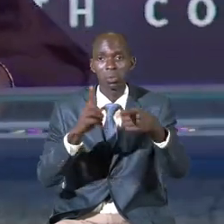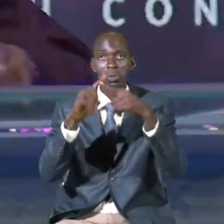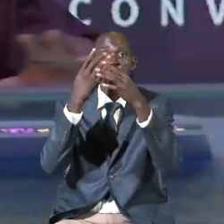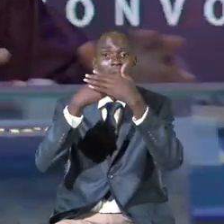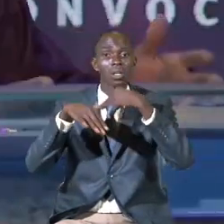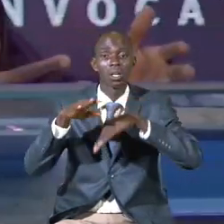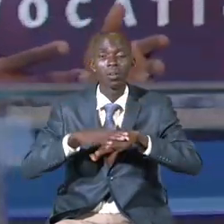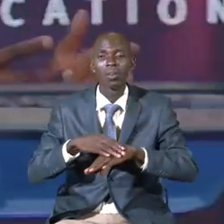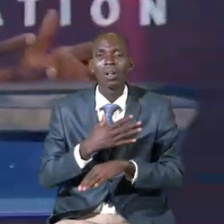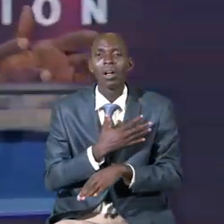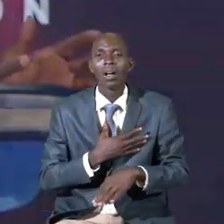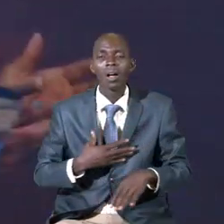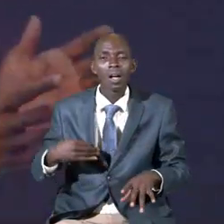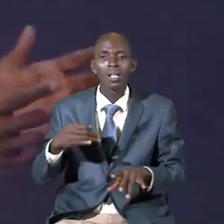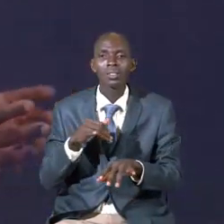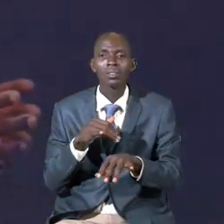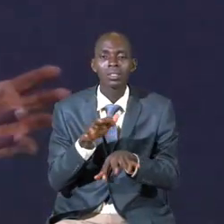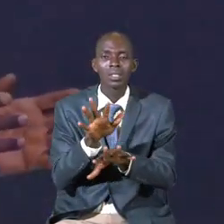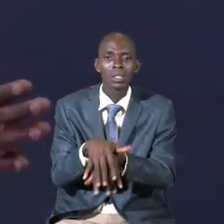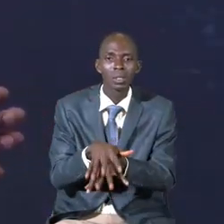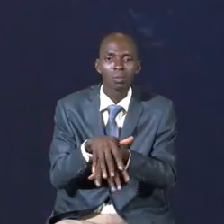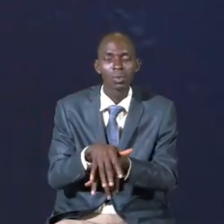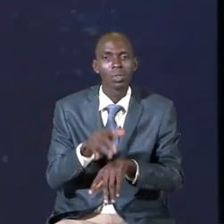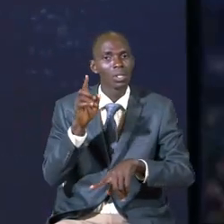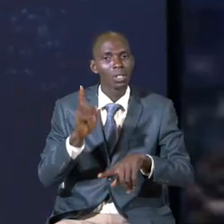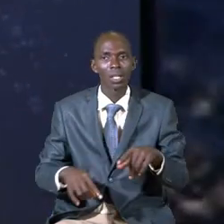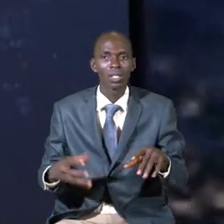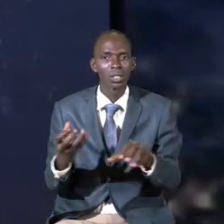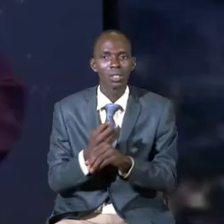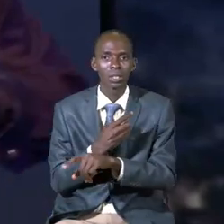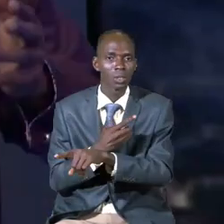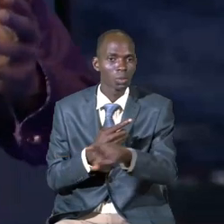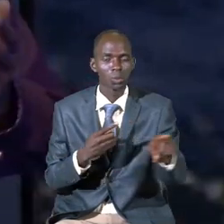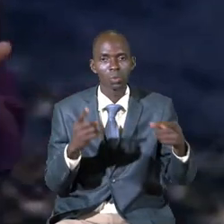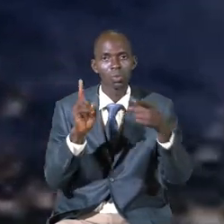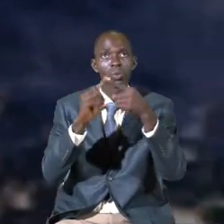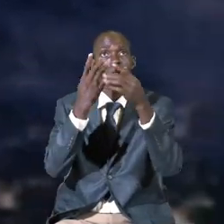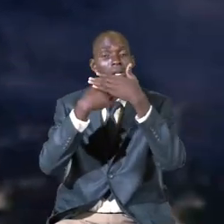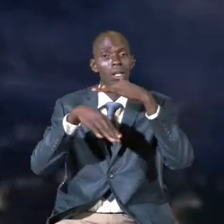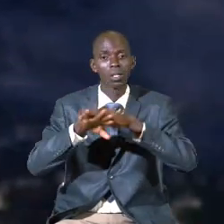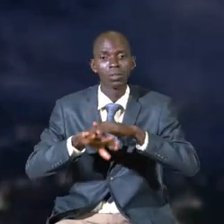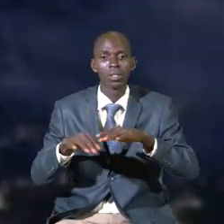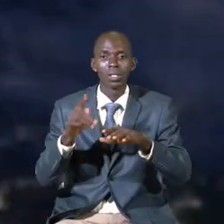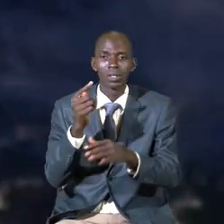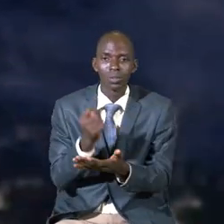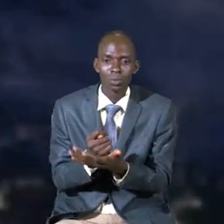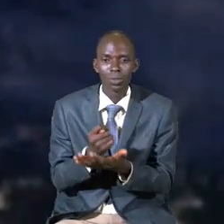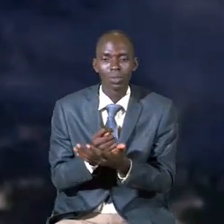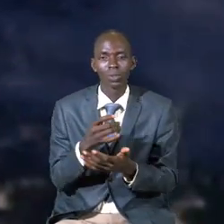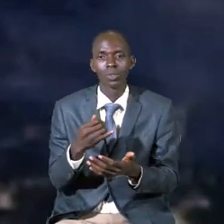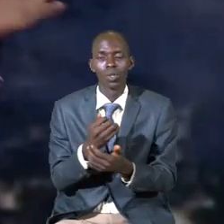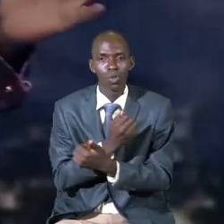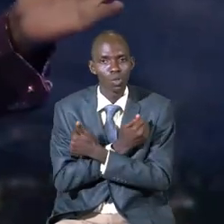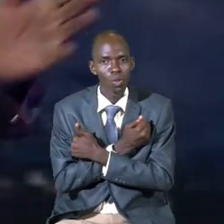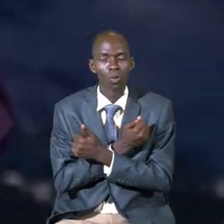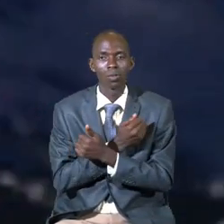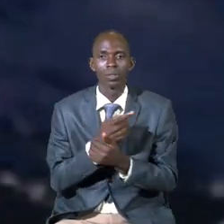and hypocrisy will not take anyone to heaven treasure the truth for